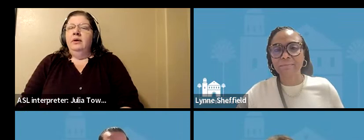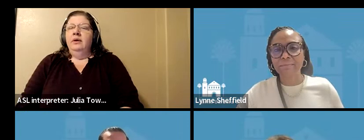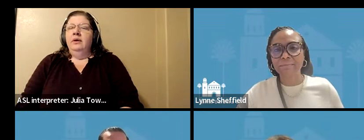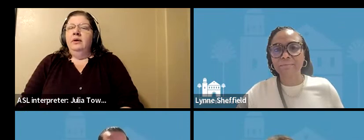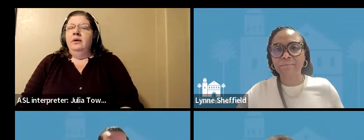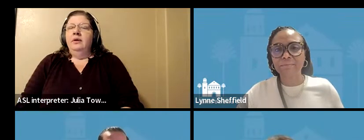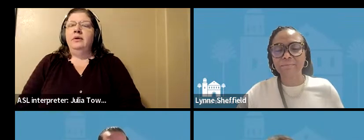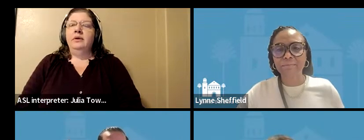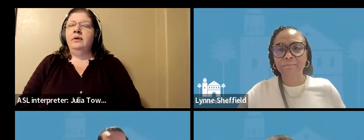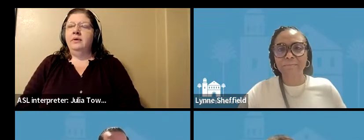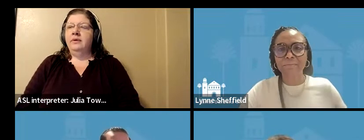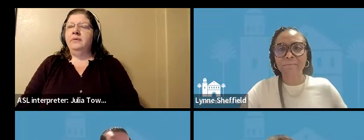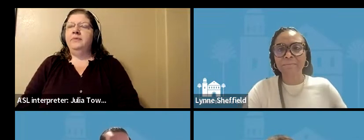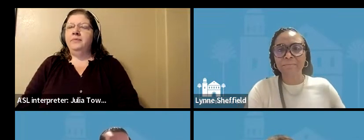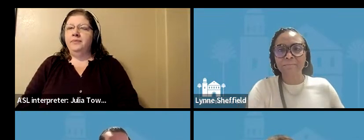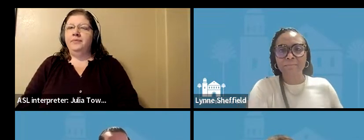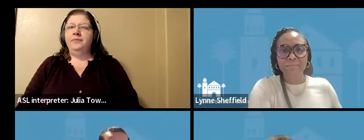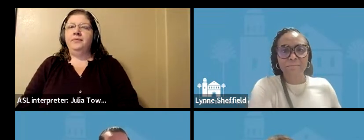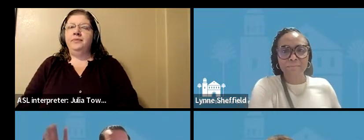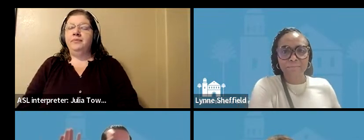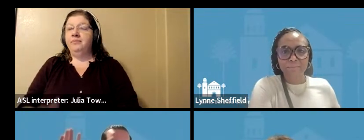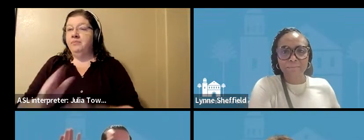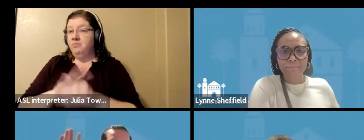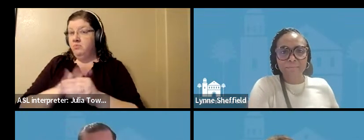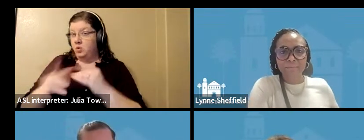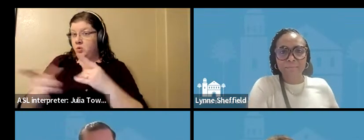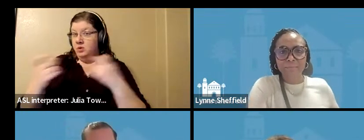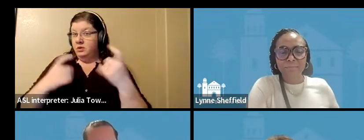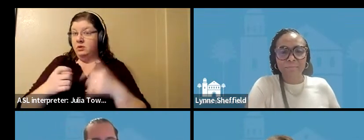All right. That concludes your question. So Mr.